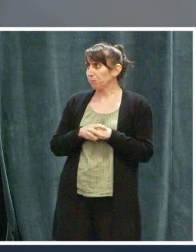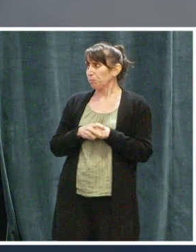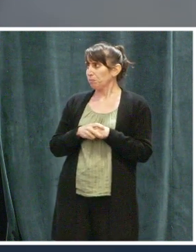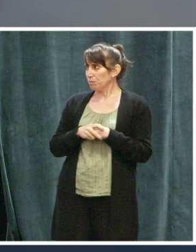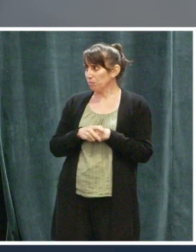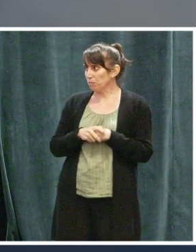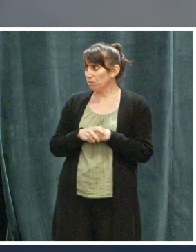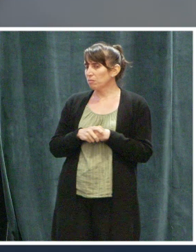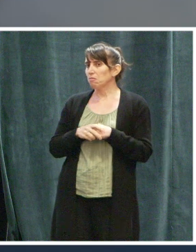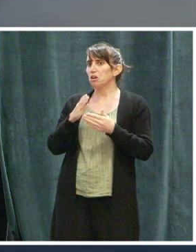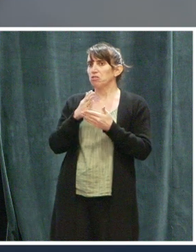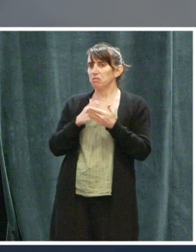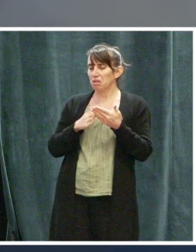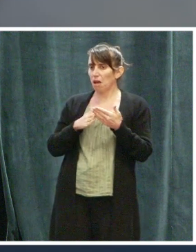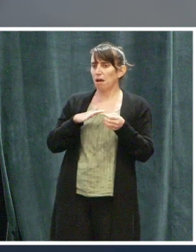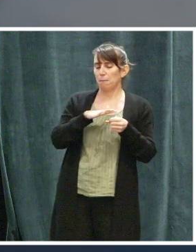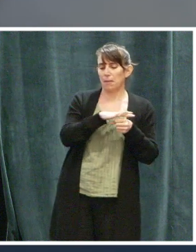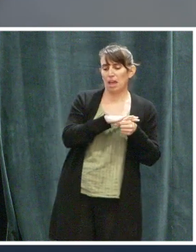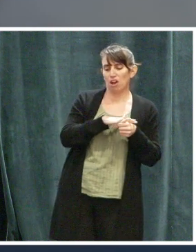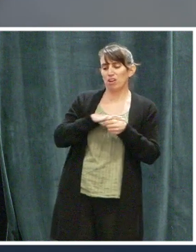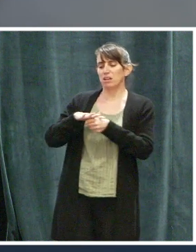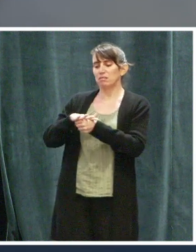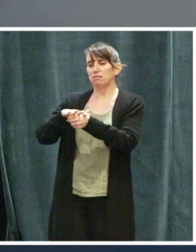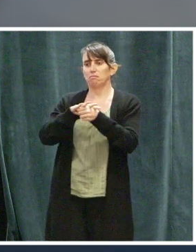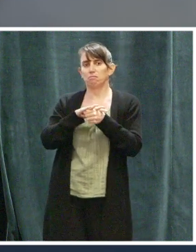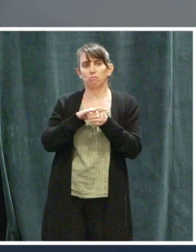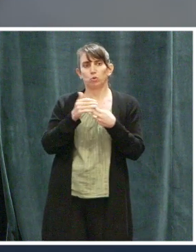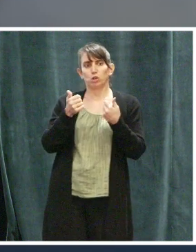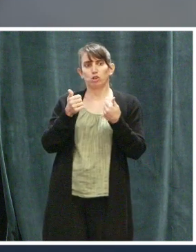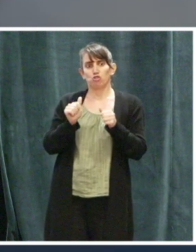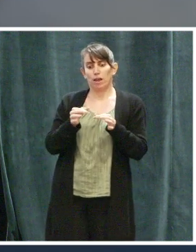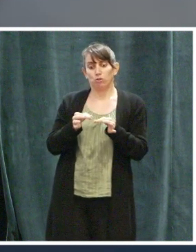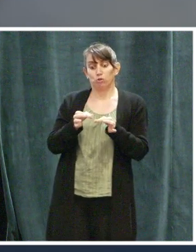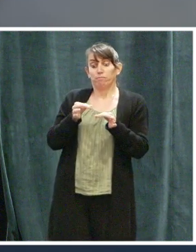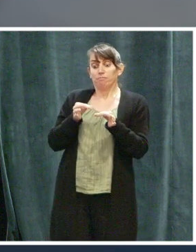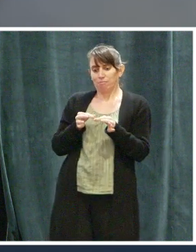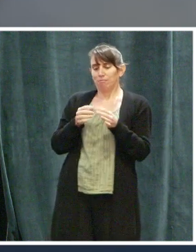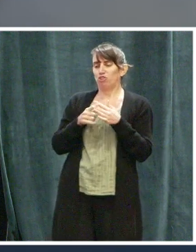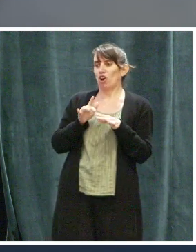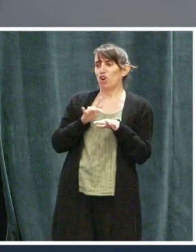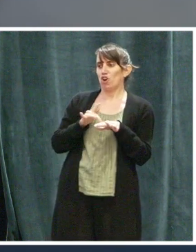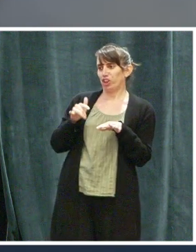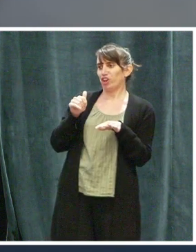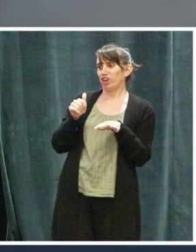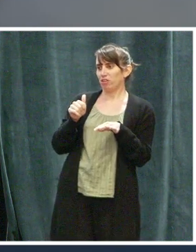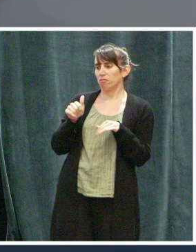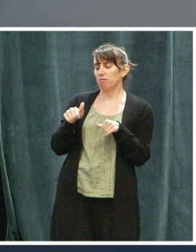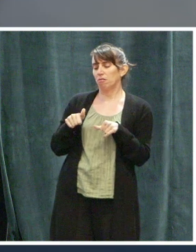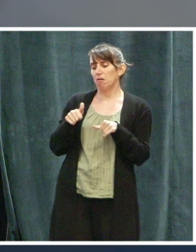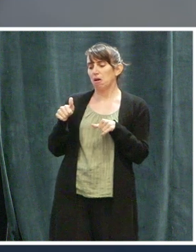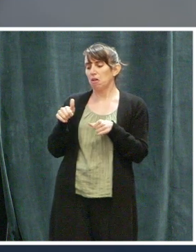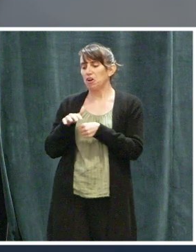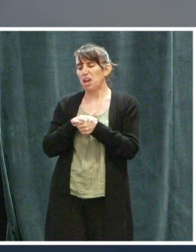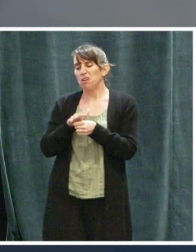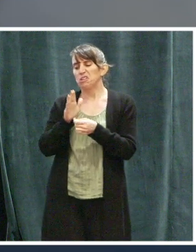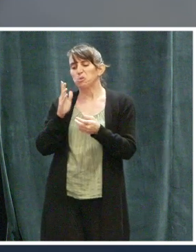are some areas that we are looking at starting earlier, and some areas that we're putting up and starting